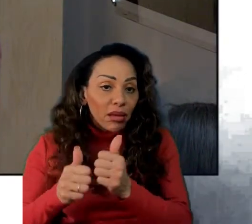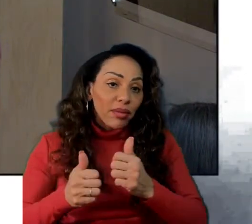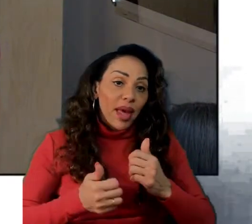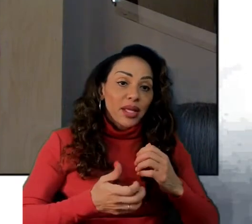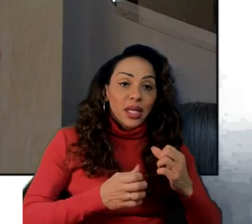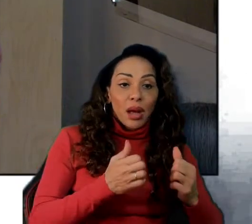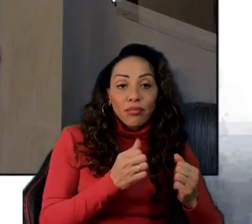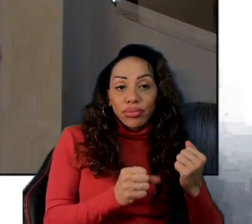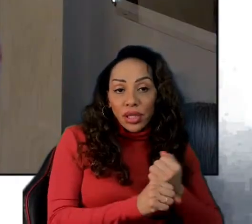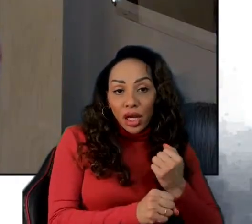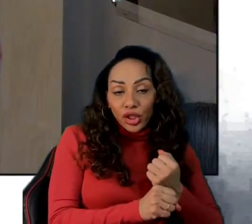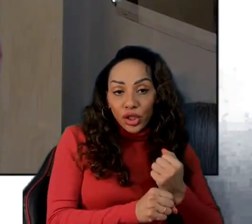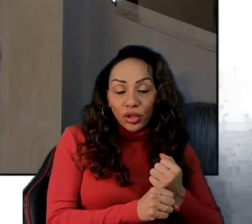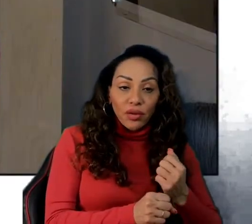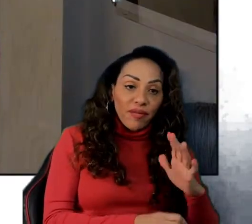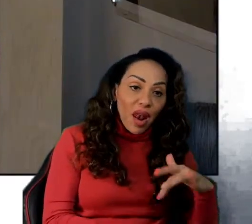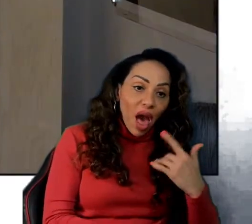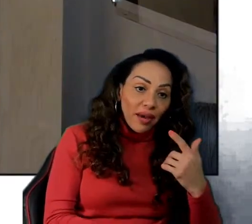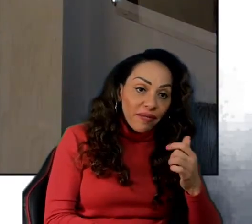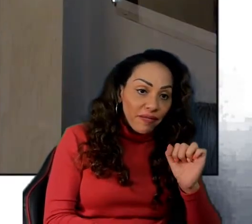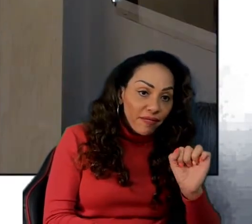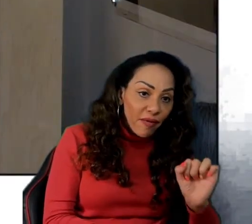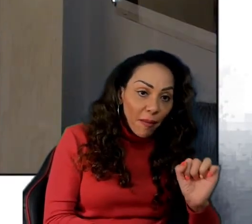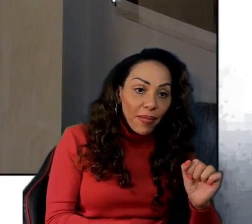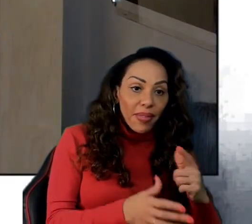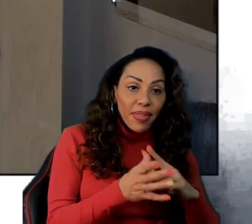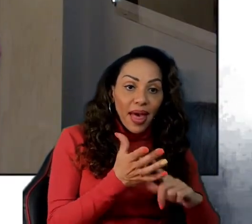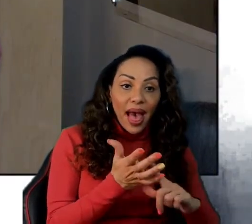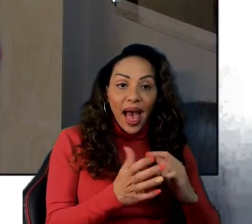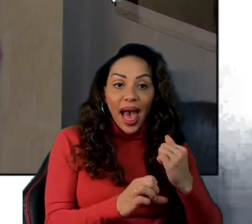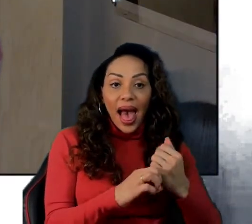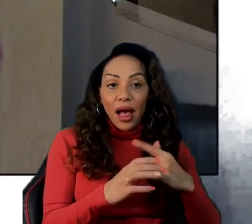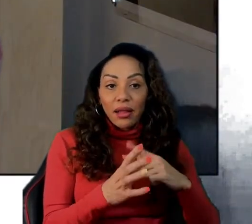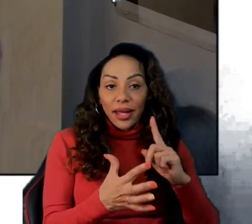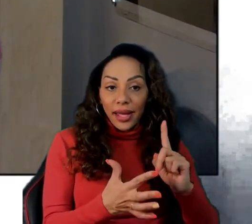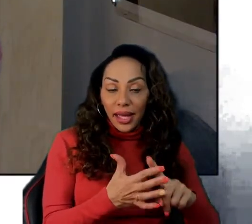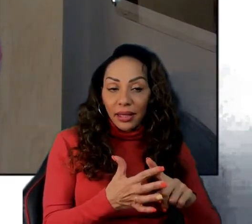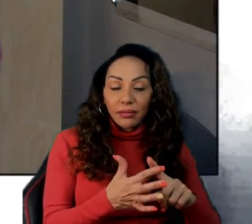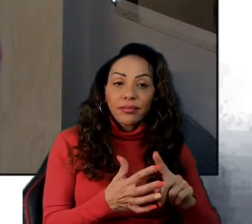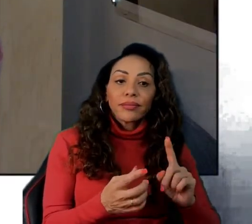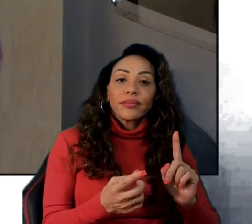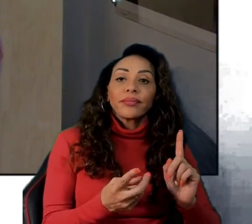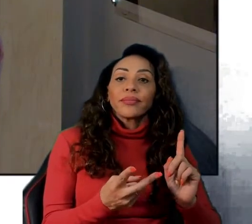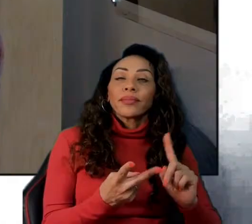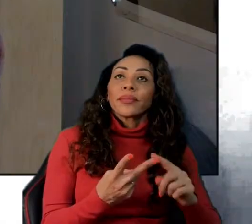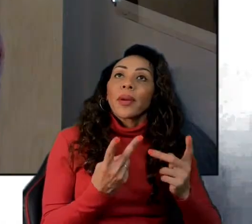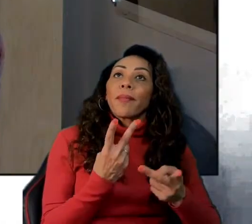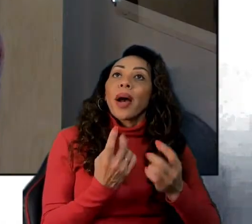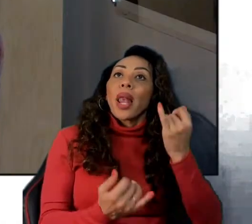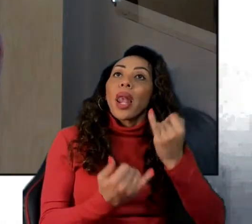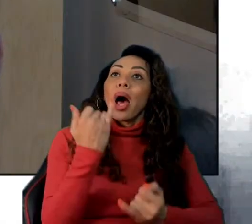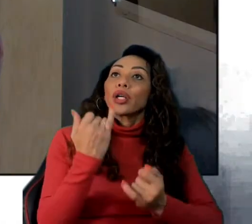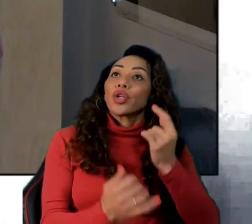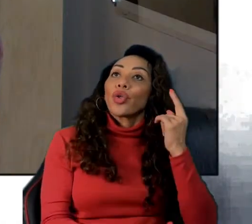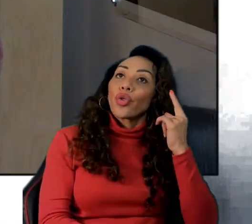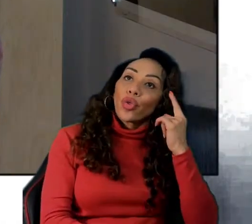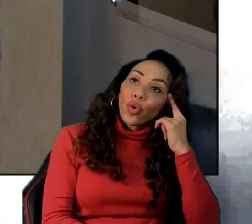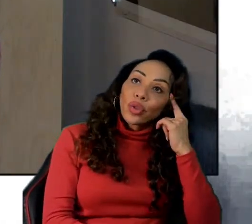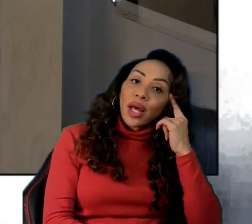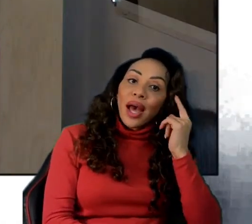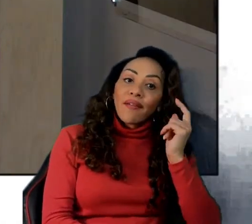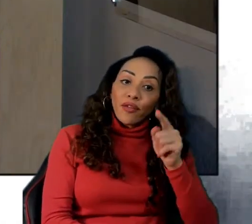That's the those sorts of relationships I grew up with. One final thought from me is, have you thought of higher-level organisms